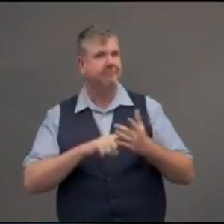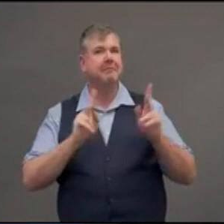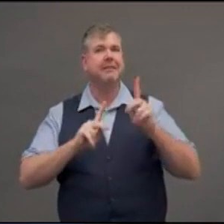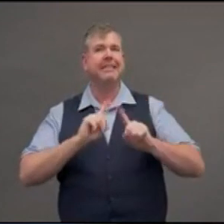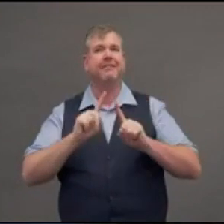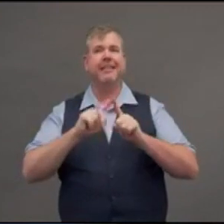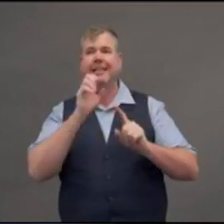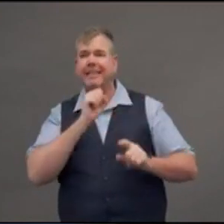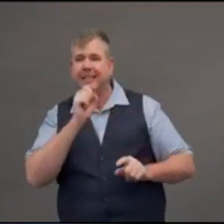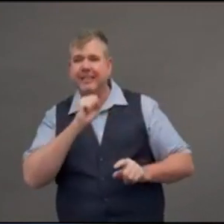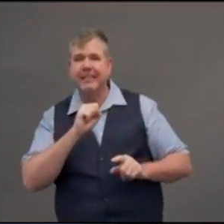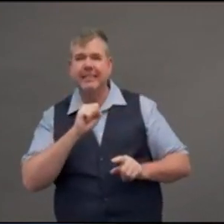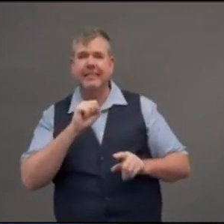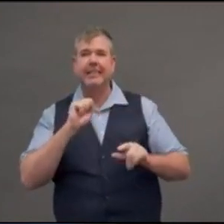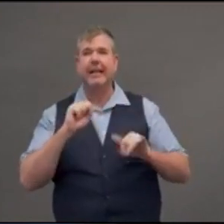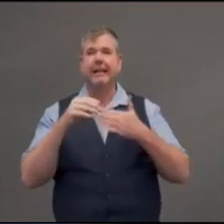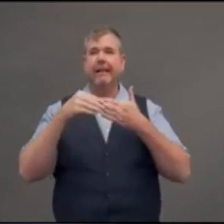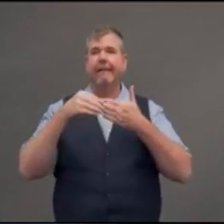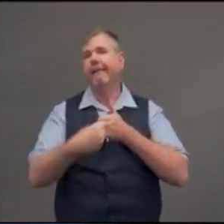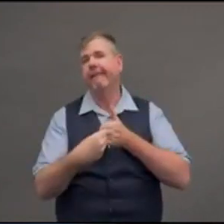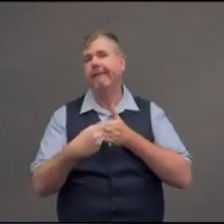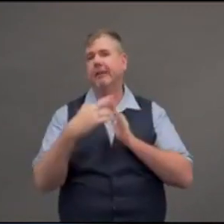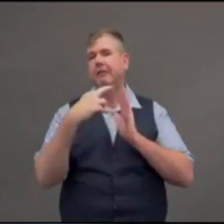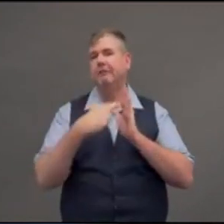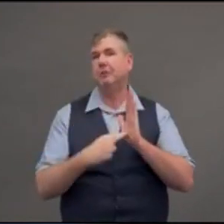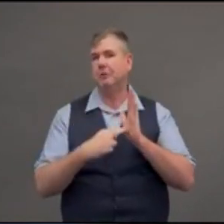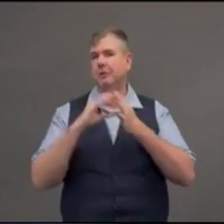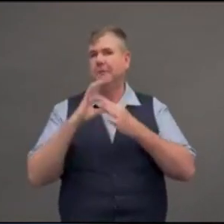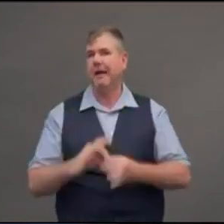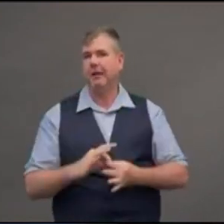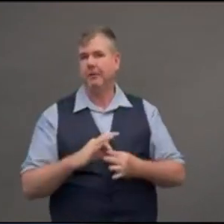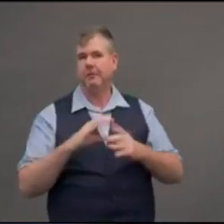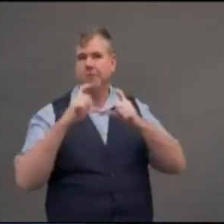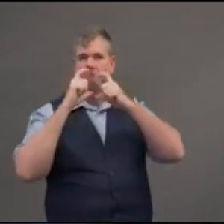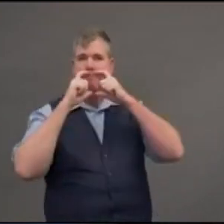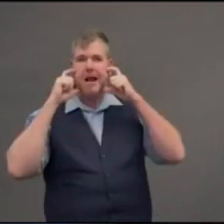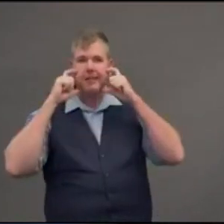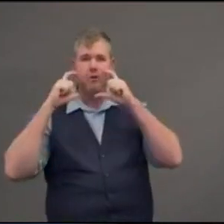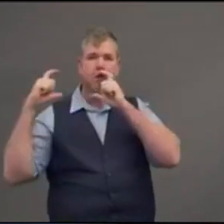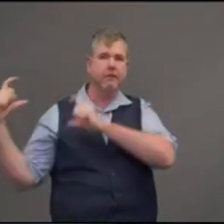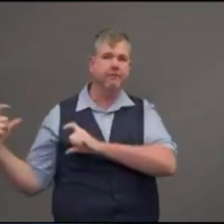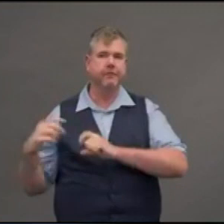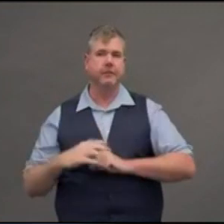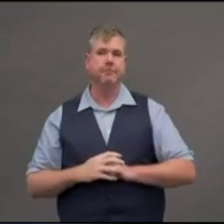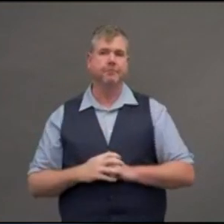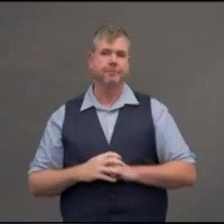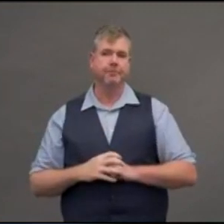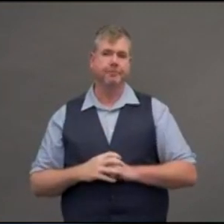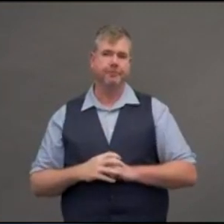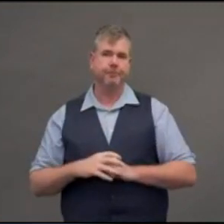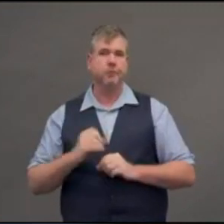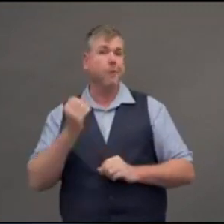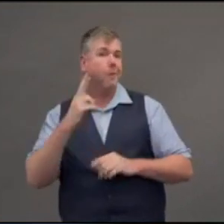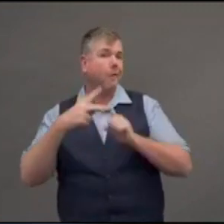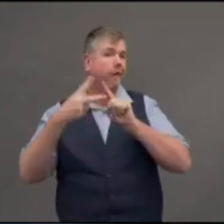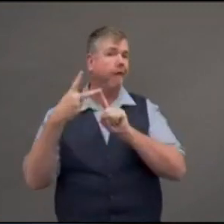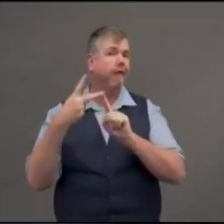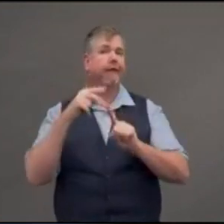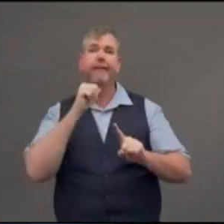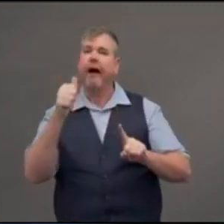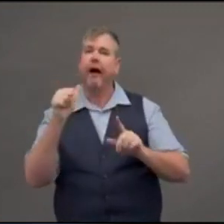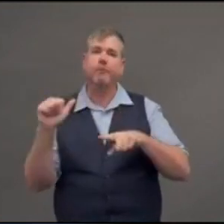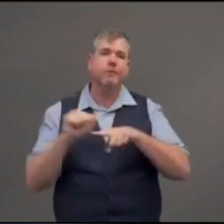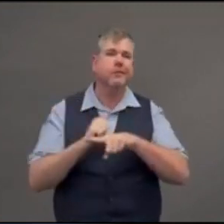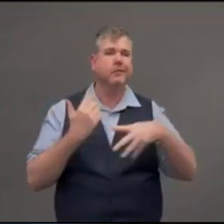little bit about either not wearing a facial covering or not practicing social distancing or physical distancing. What would